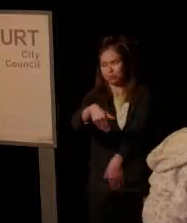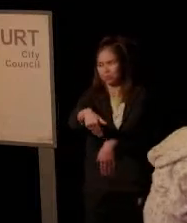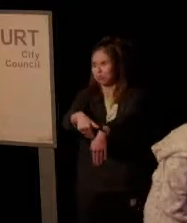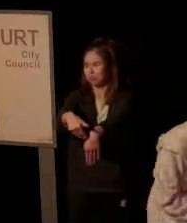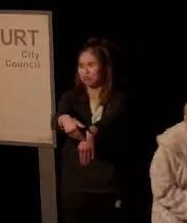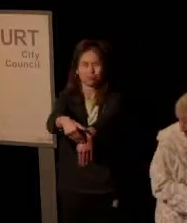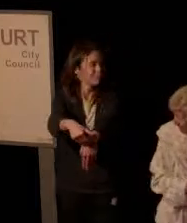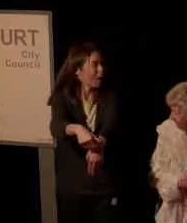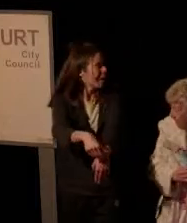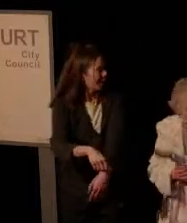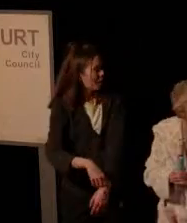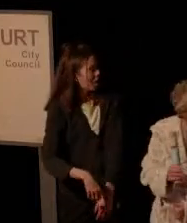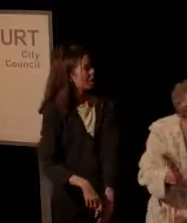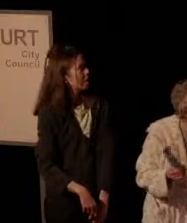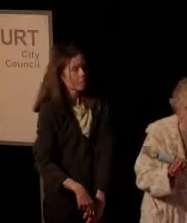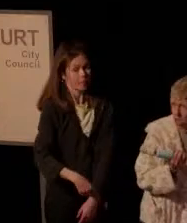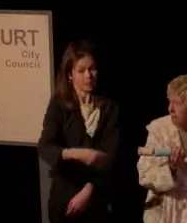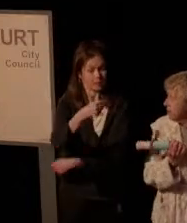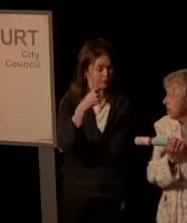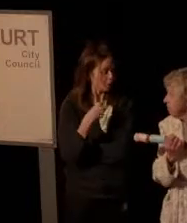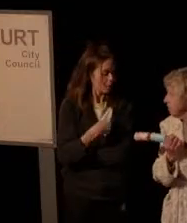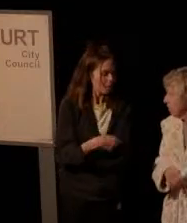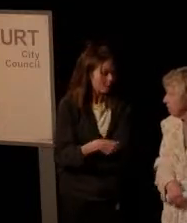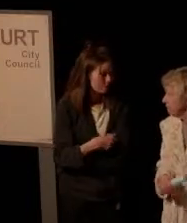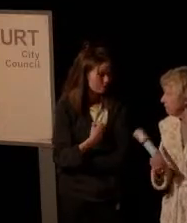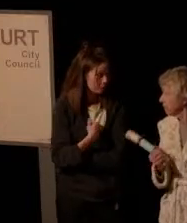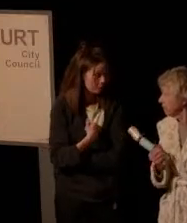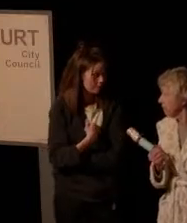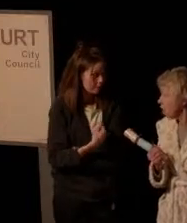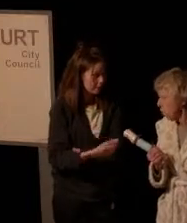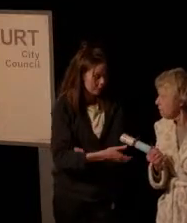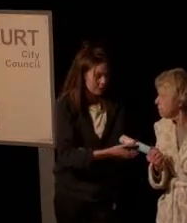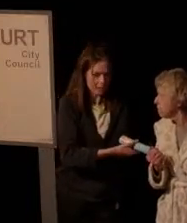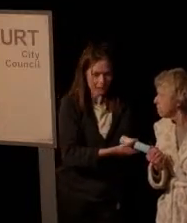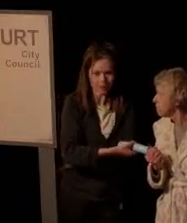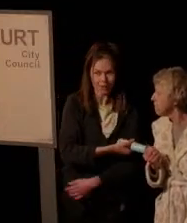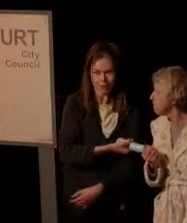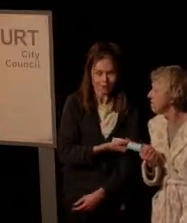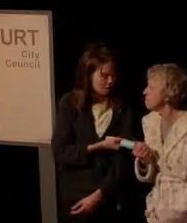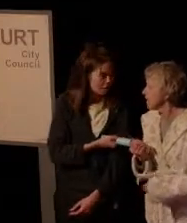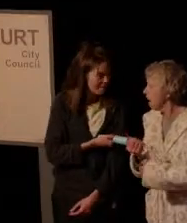even bang? No, don't try to let it. You have to do it. Hold it. Now pull.